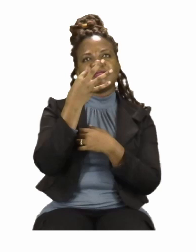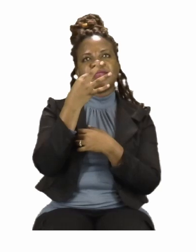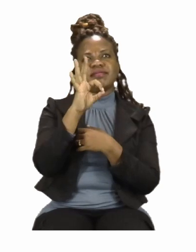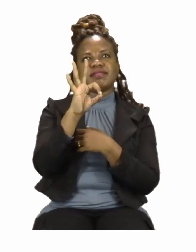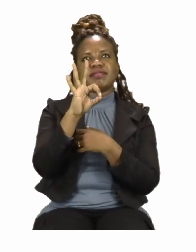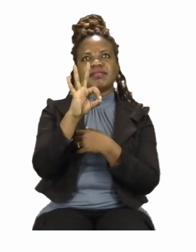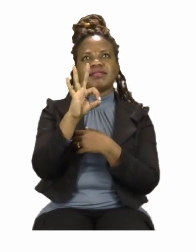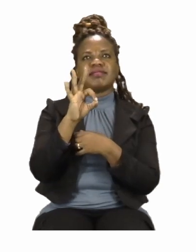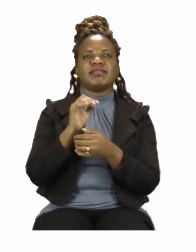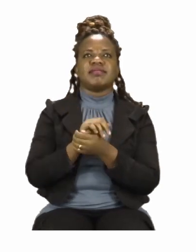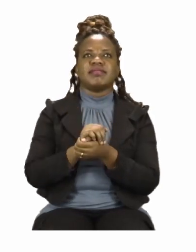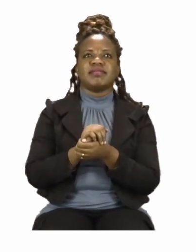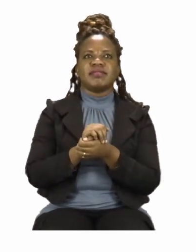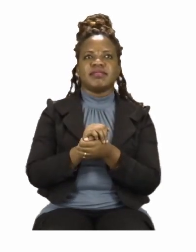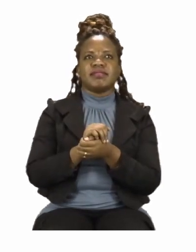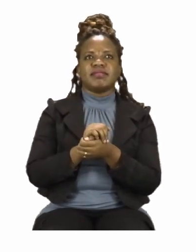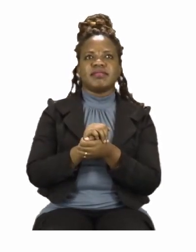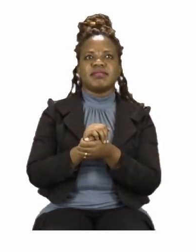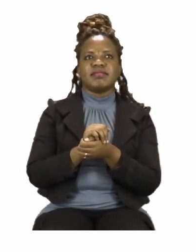to be